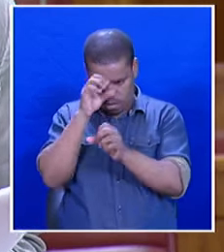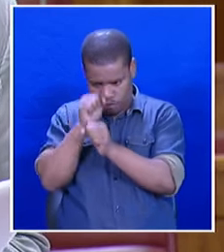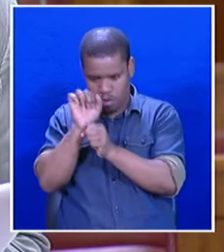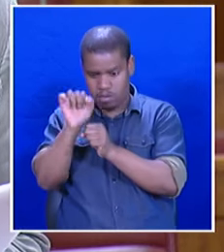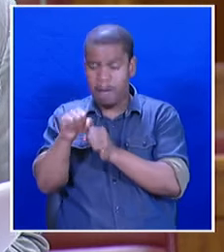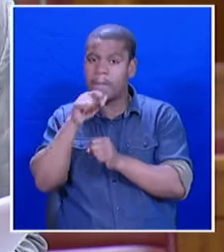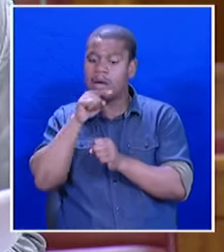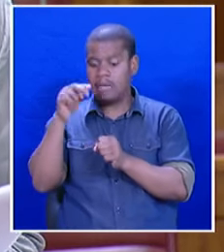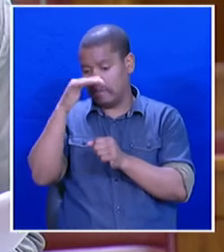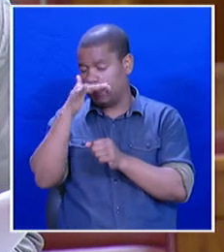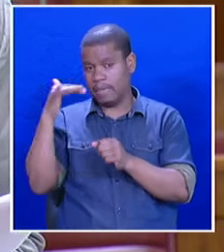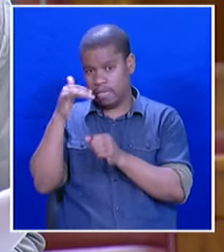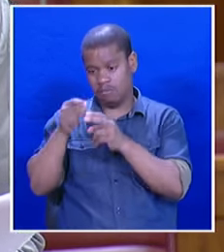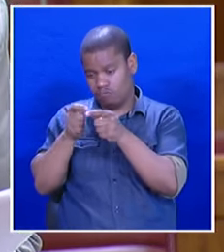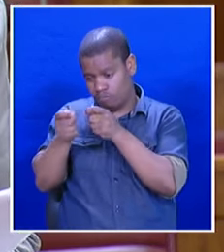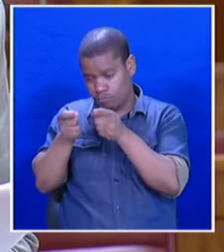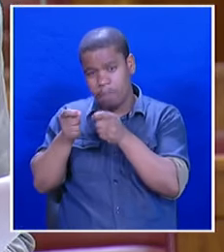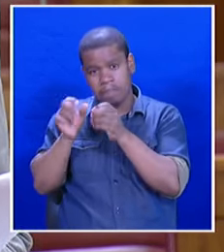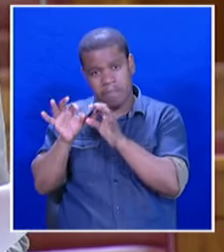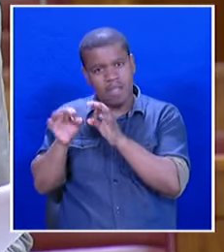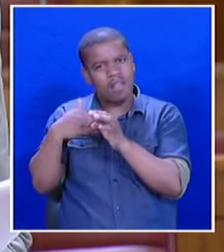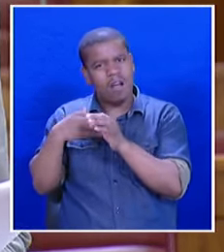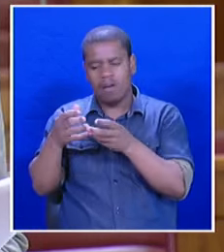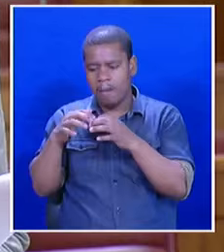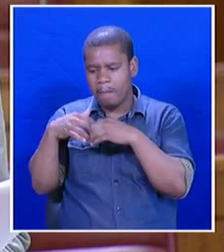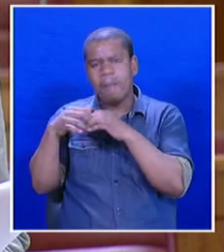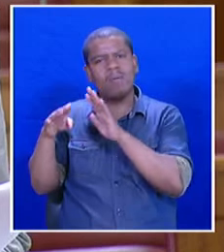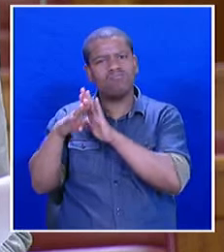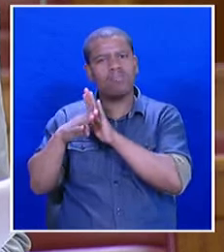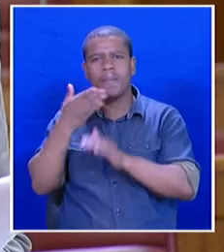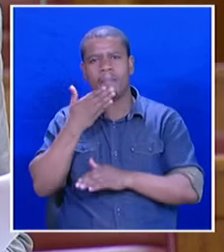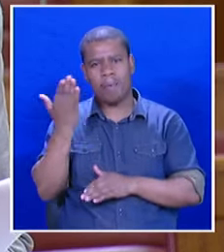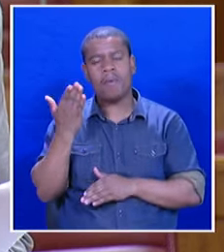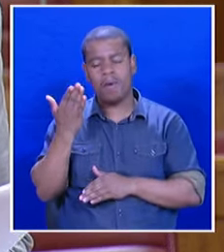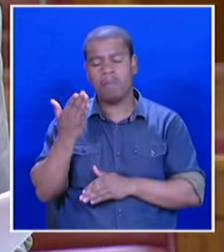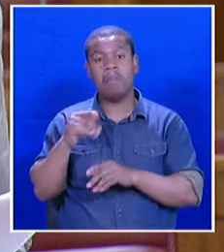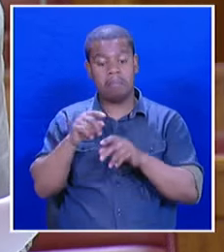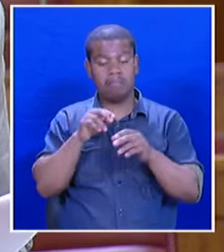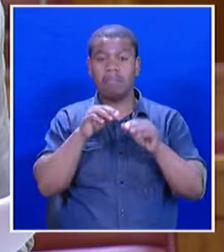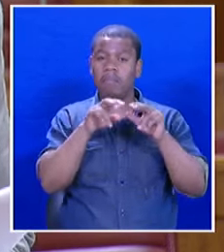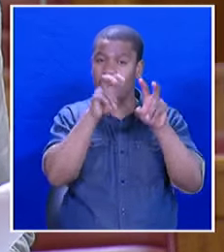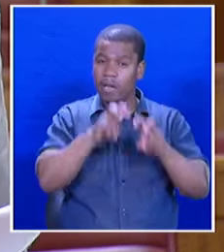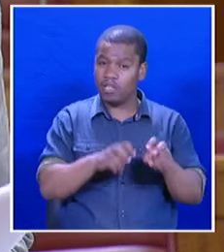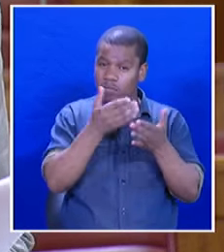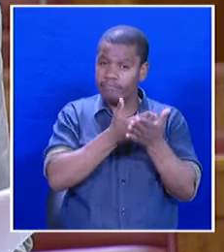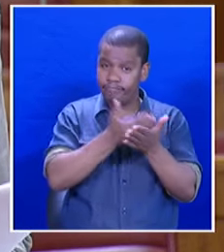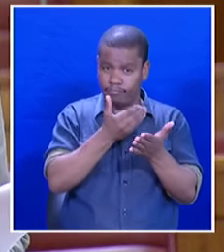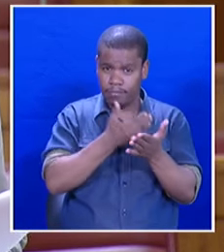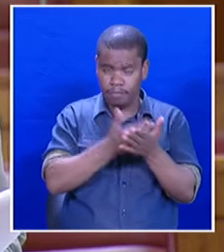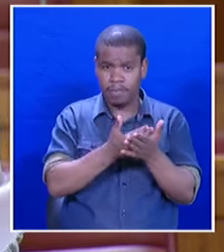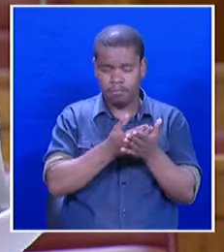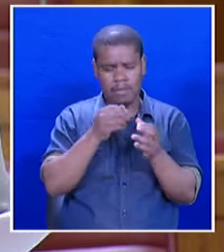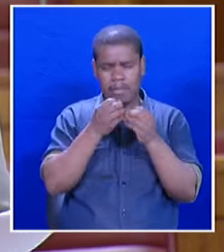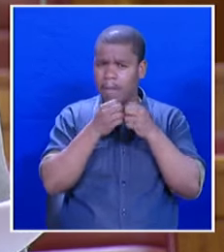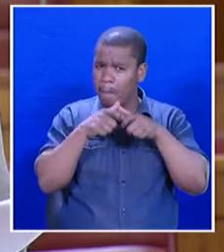gas regulation is not in place. And energy efficiency needs huge